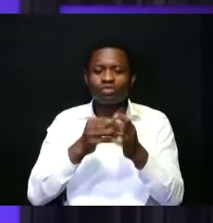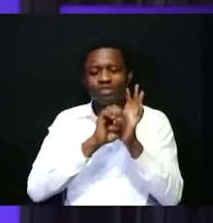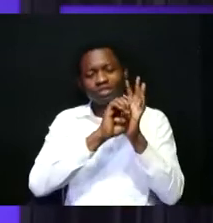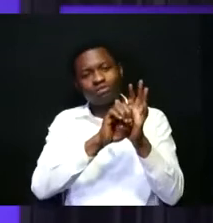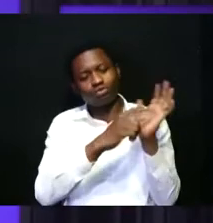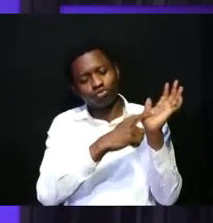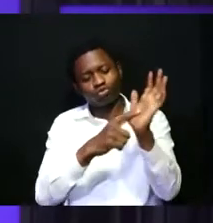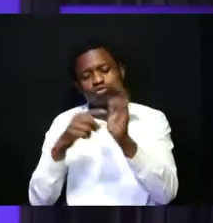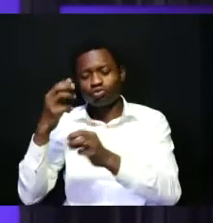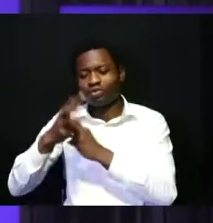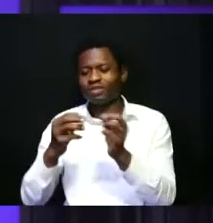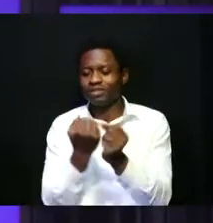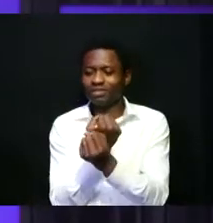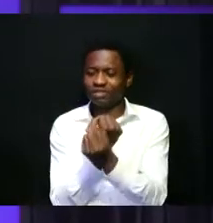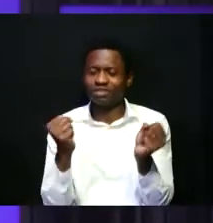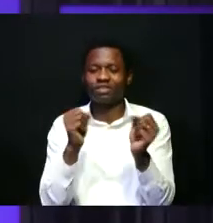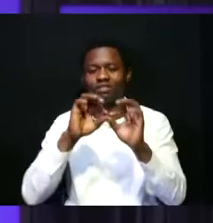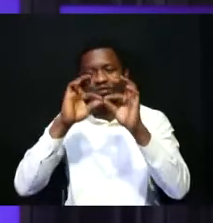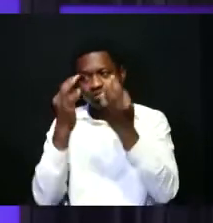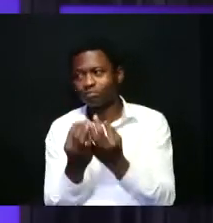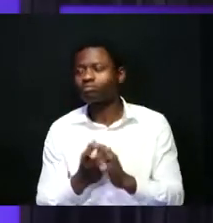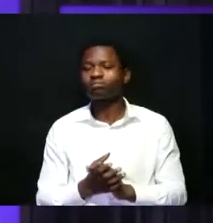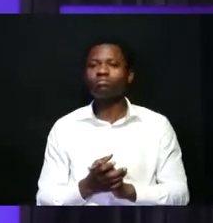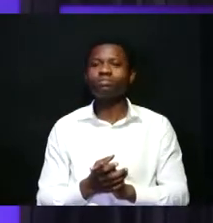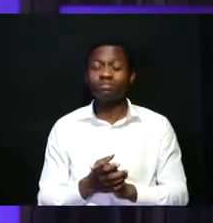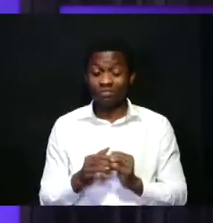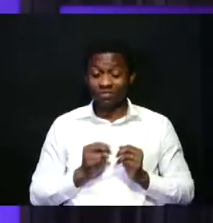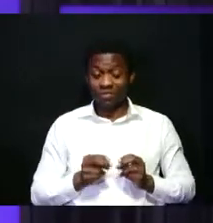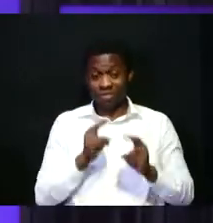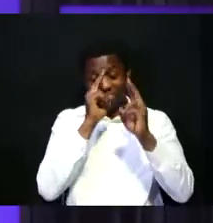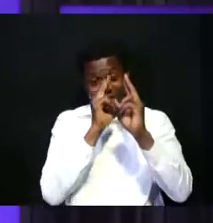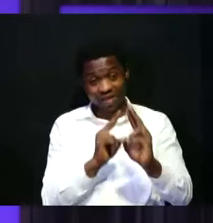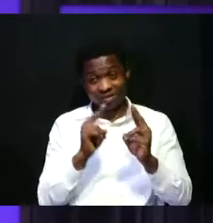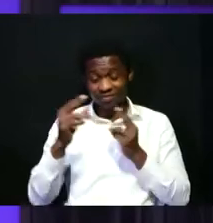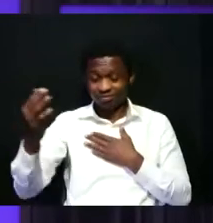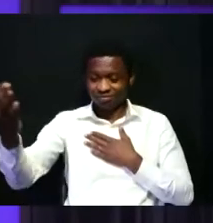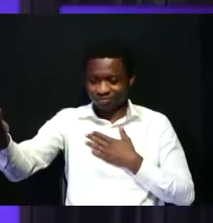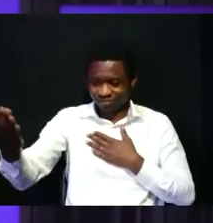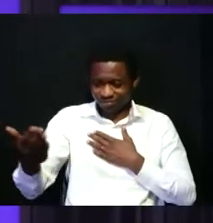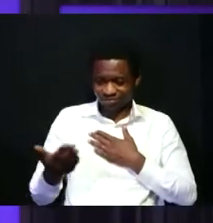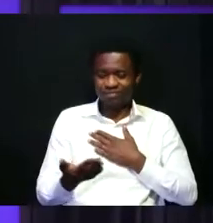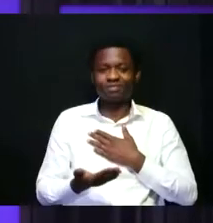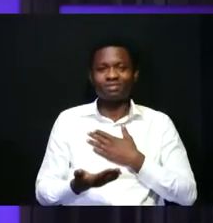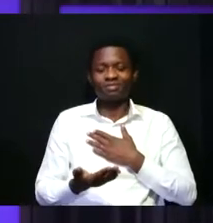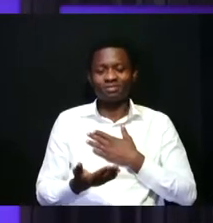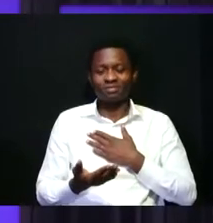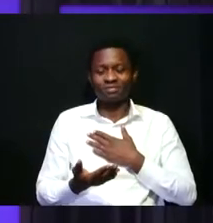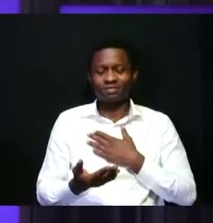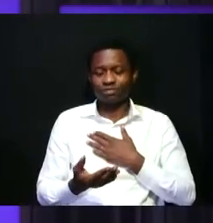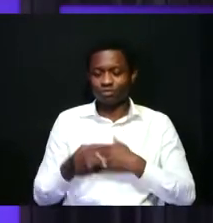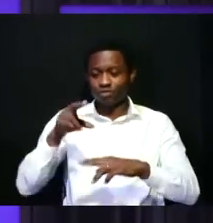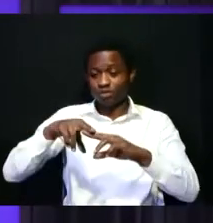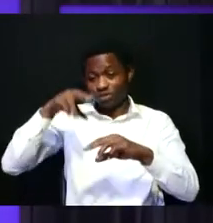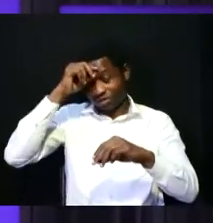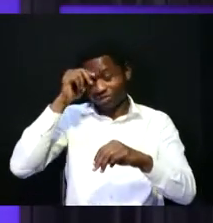save our families. It's my singular honor, as always, to introduce to the lectern the chairman of the Church